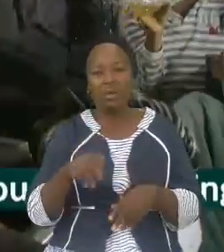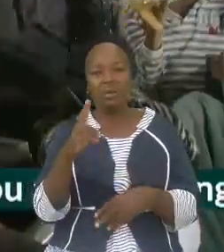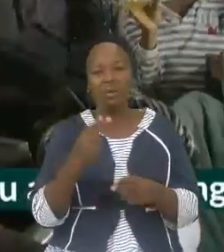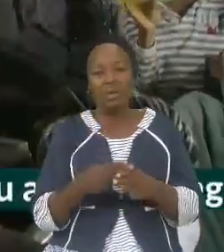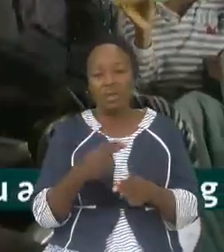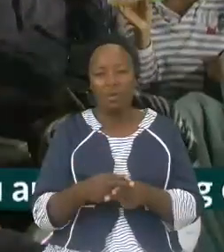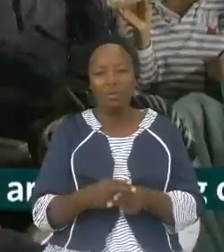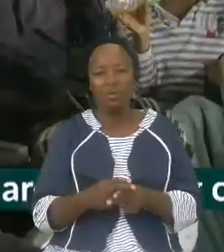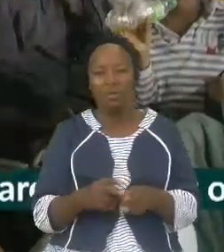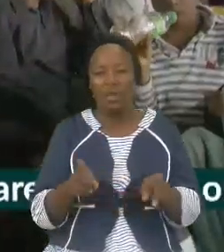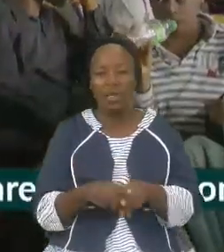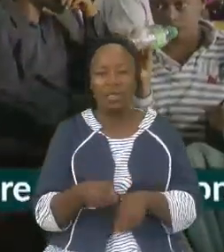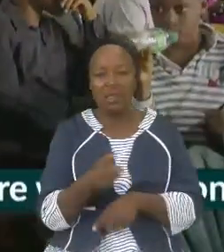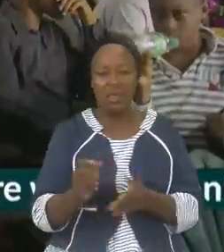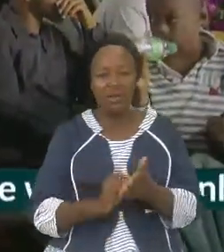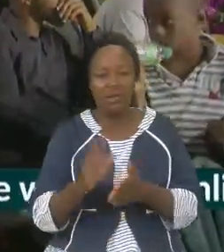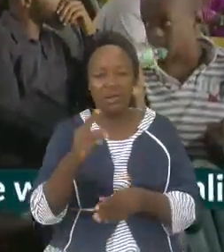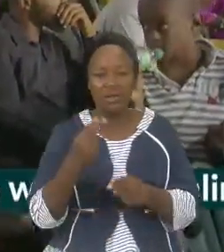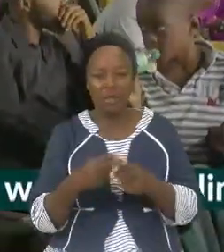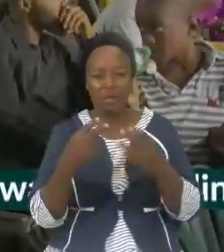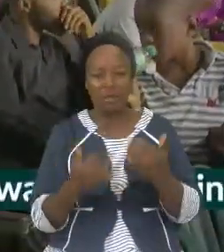As they are writing your name now,